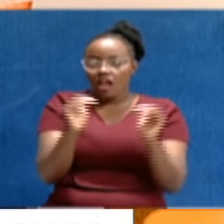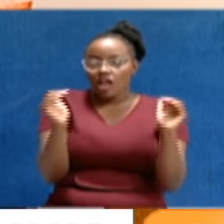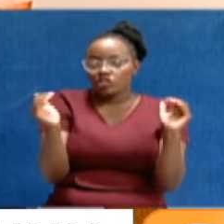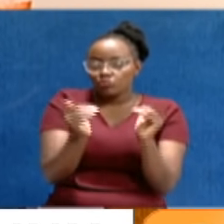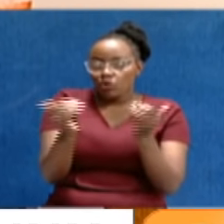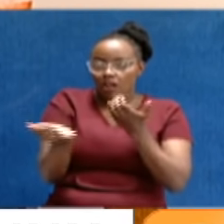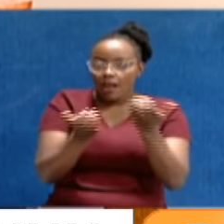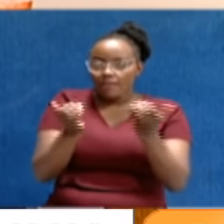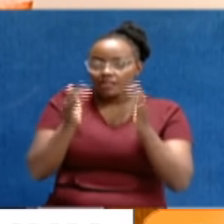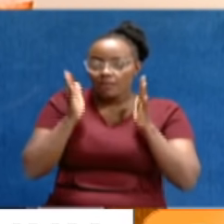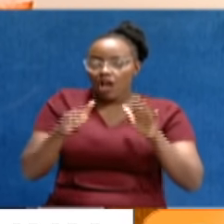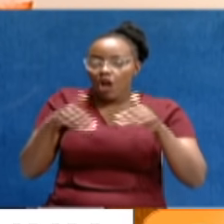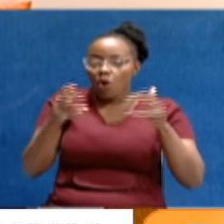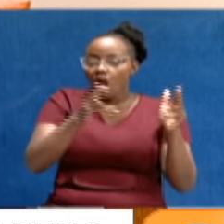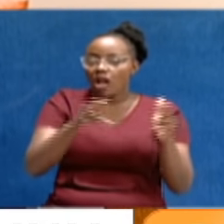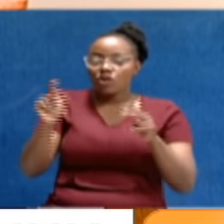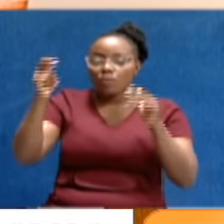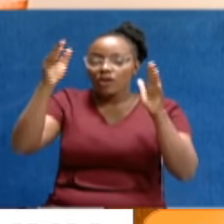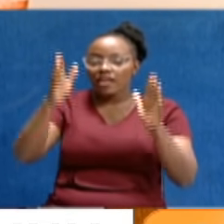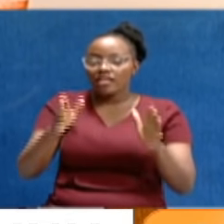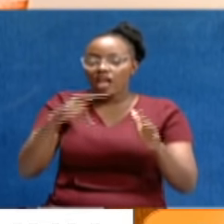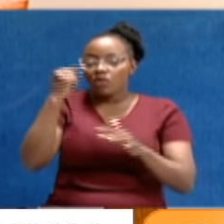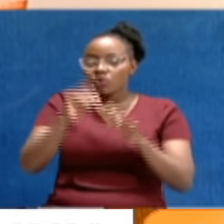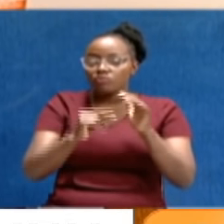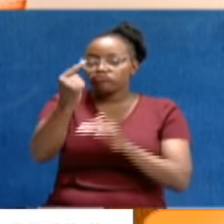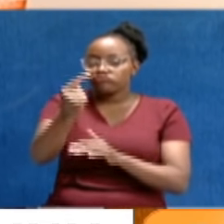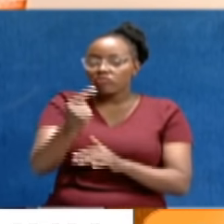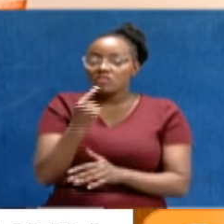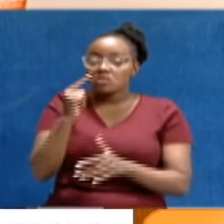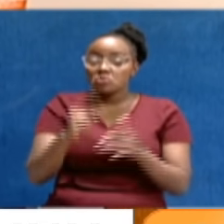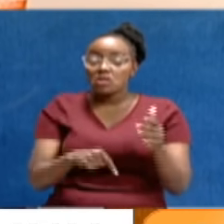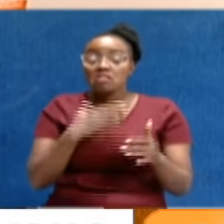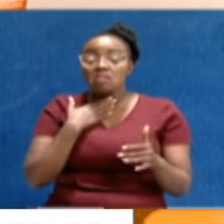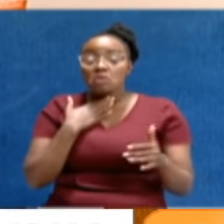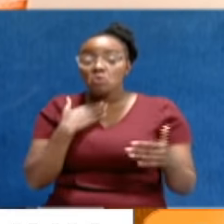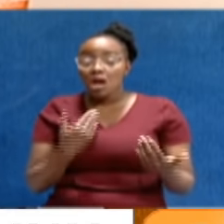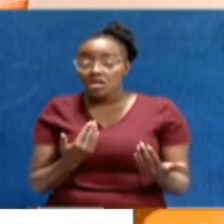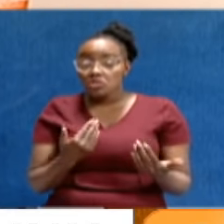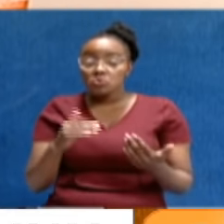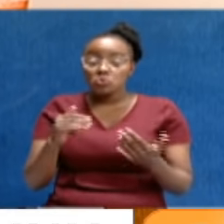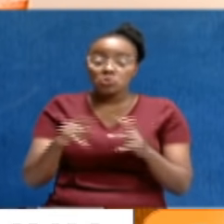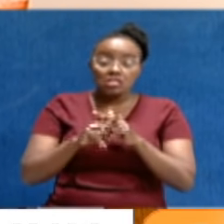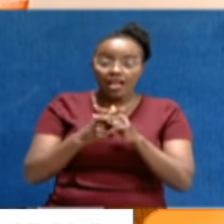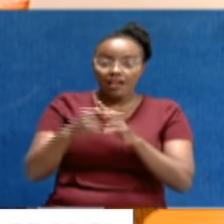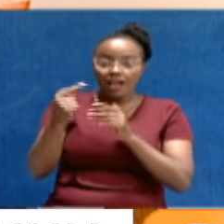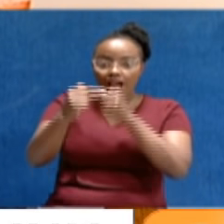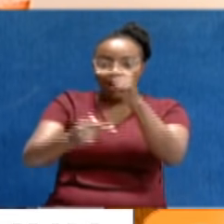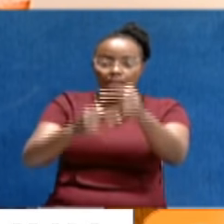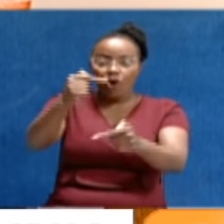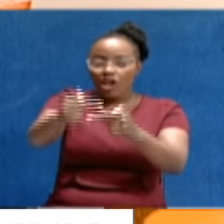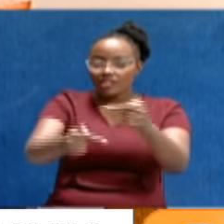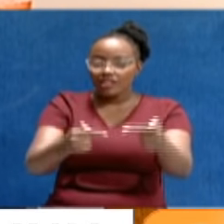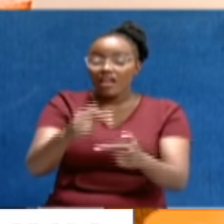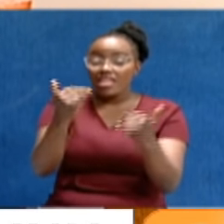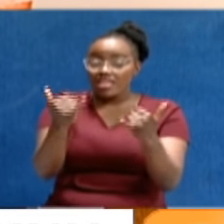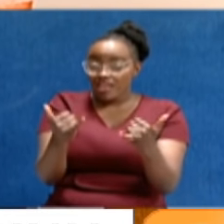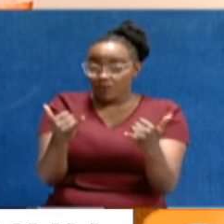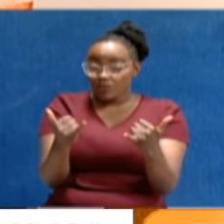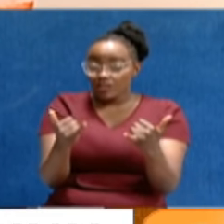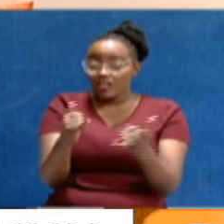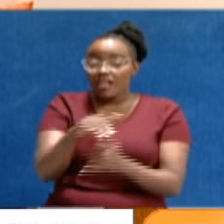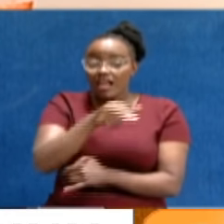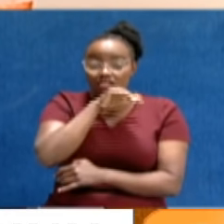small trader or a normal Kenyan coming up to say that they want to initiate the process. It does, now that